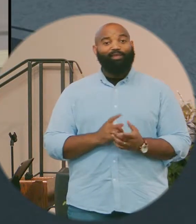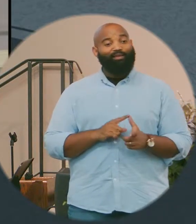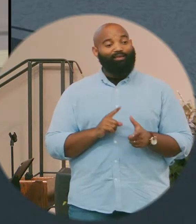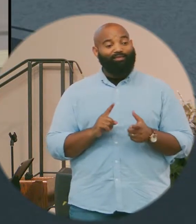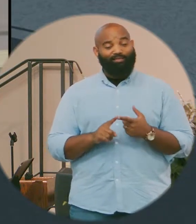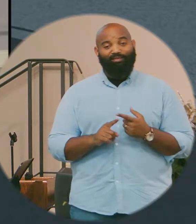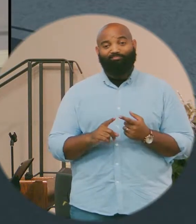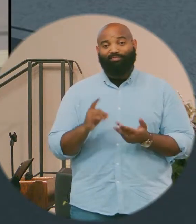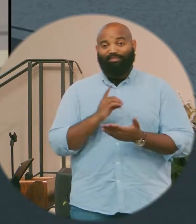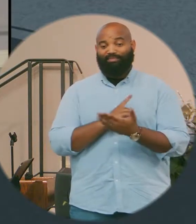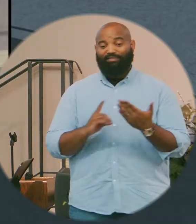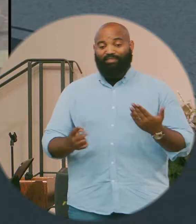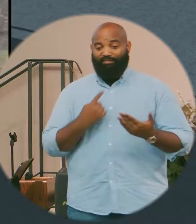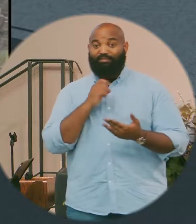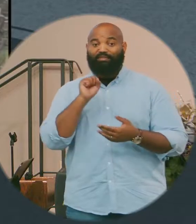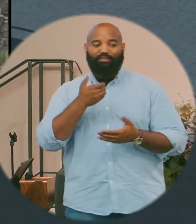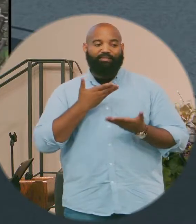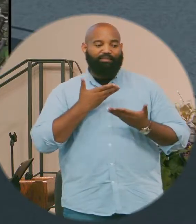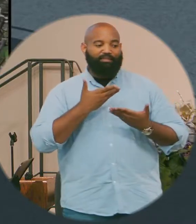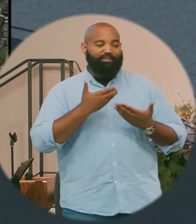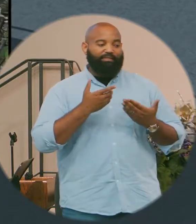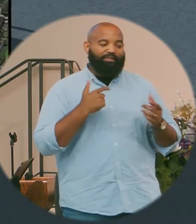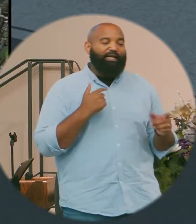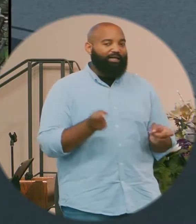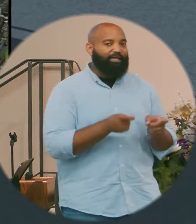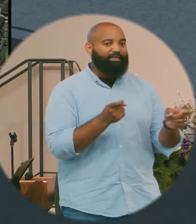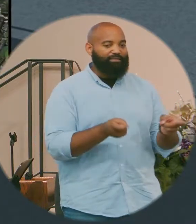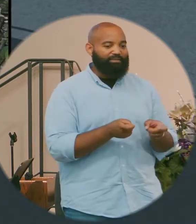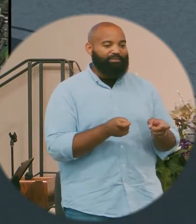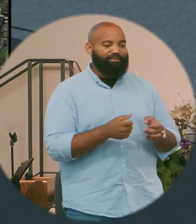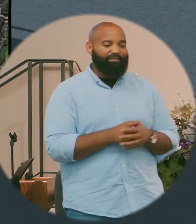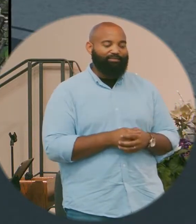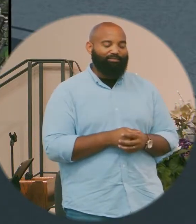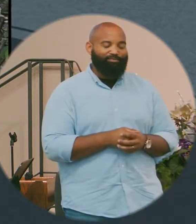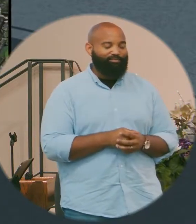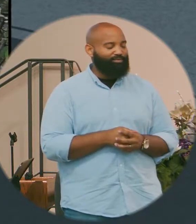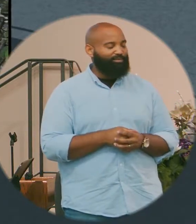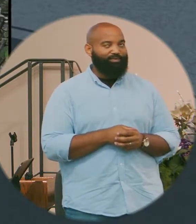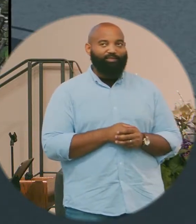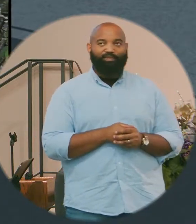Sin separates us from God. In verse 11, he said,